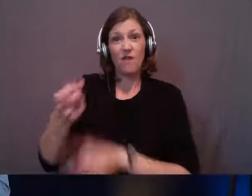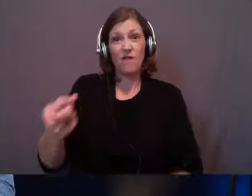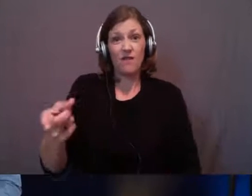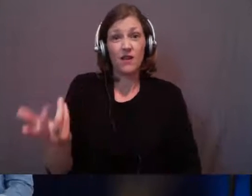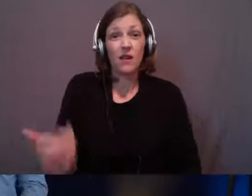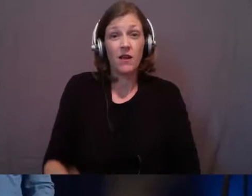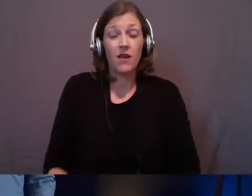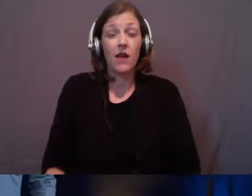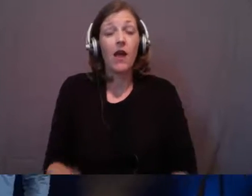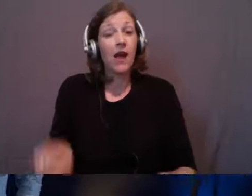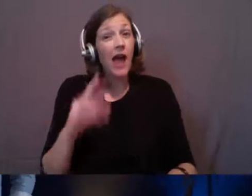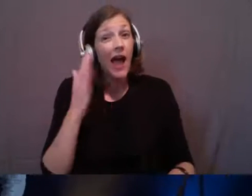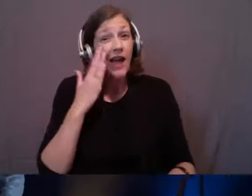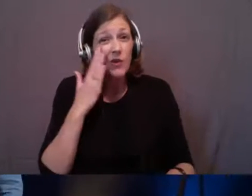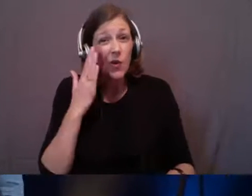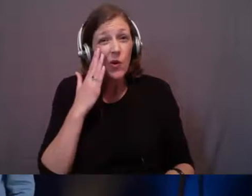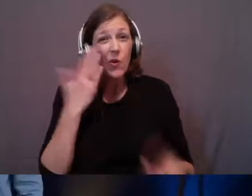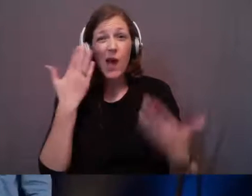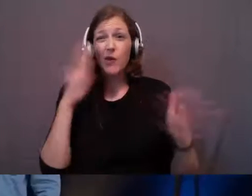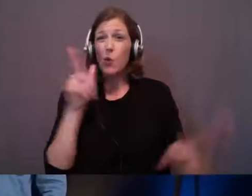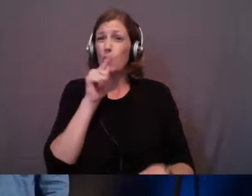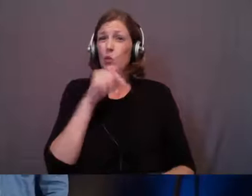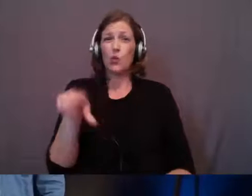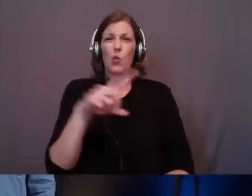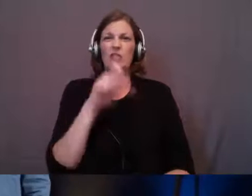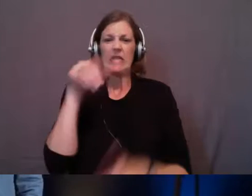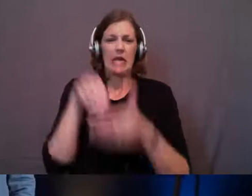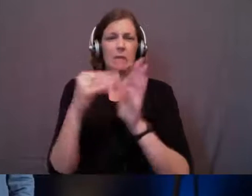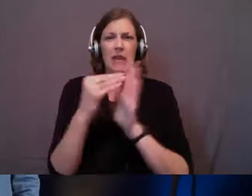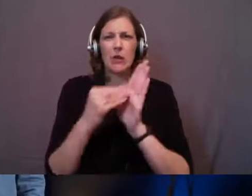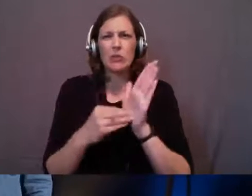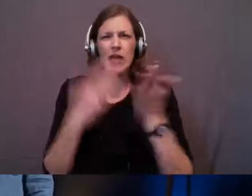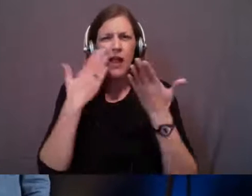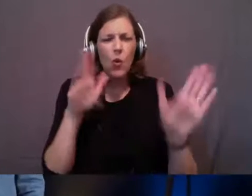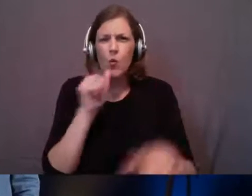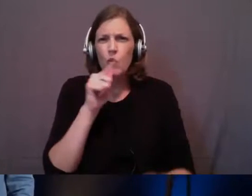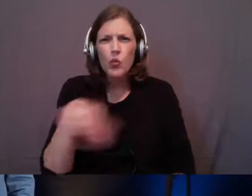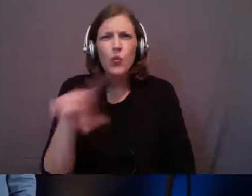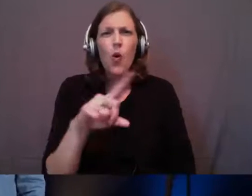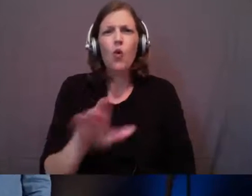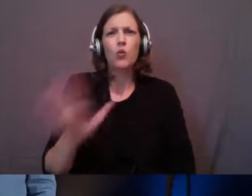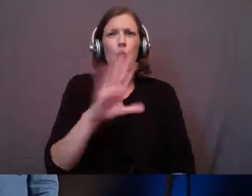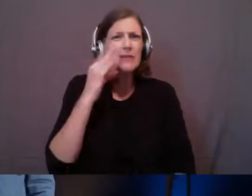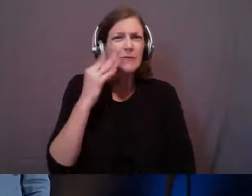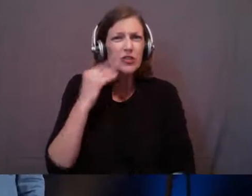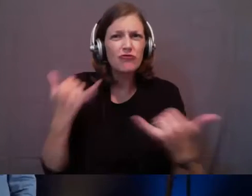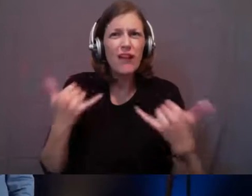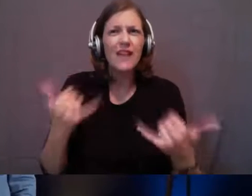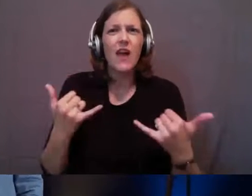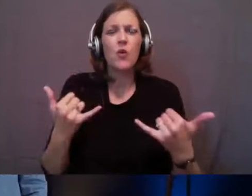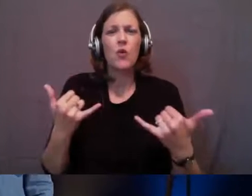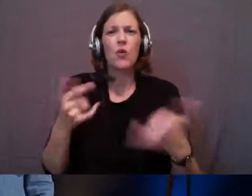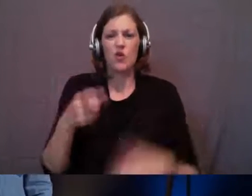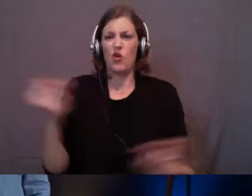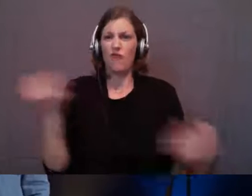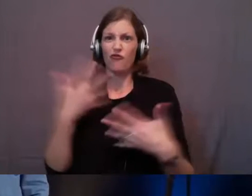Sir, I don't know who you are. This isn't even in my notes. I don't know who you are. I don't know what you're going through. And you're afraid that woman's going to